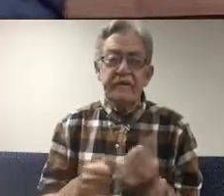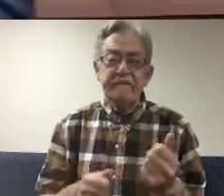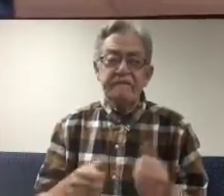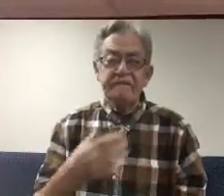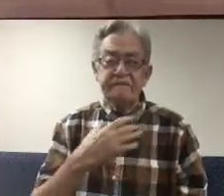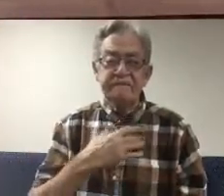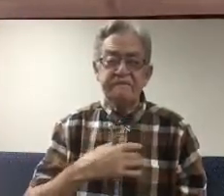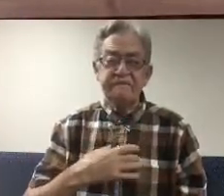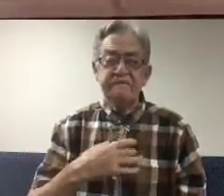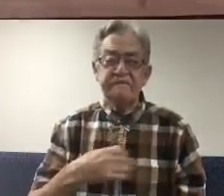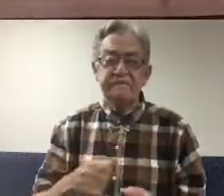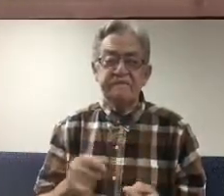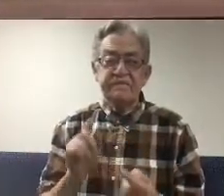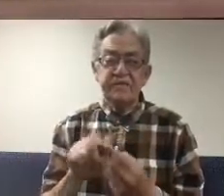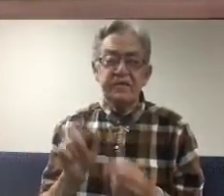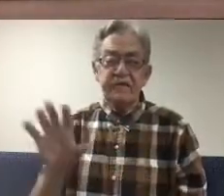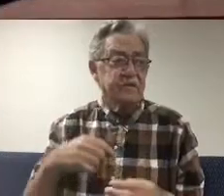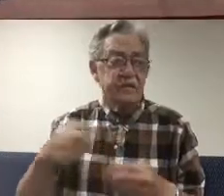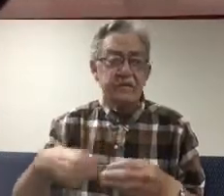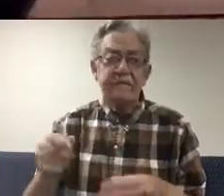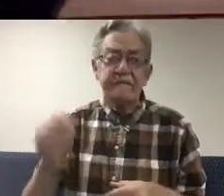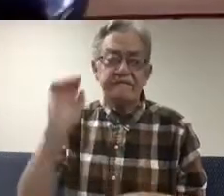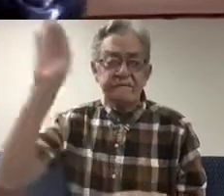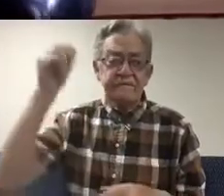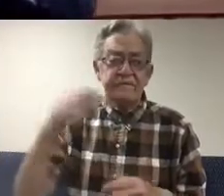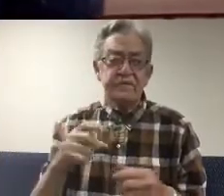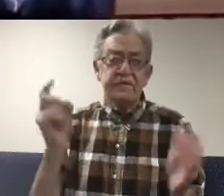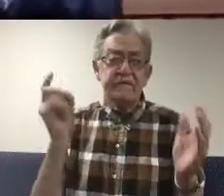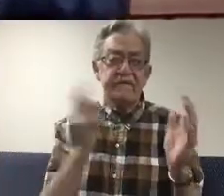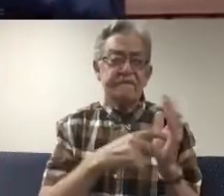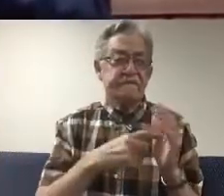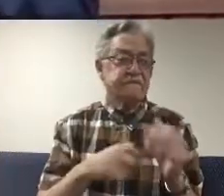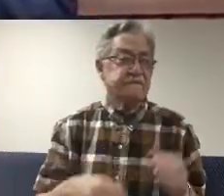identity. It's related to the